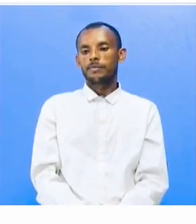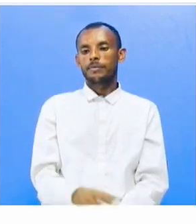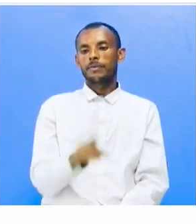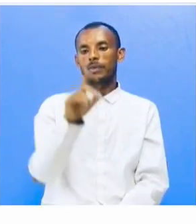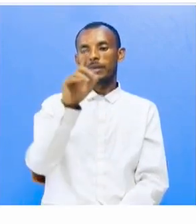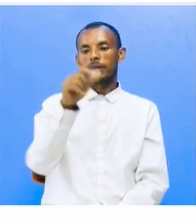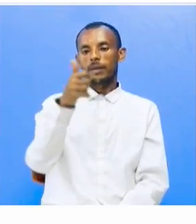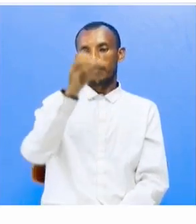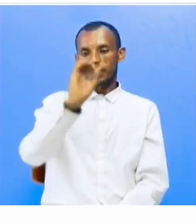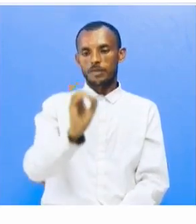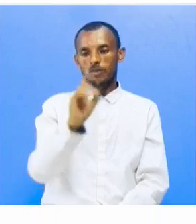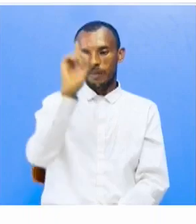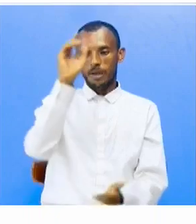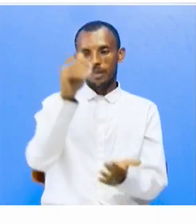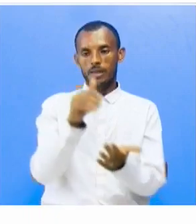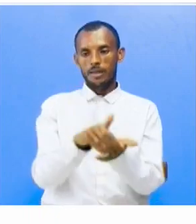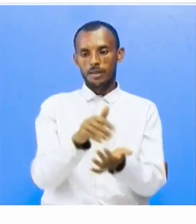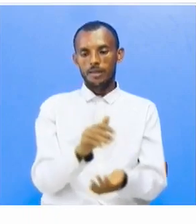1,000.